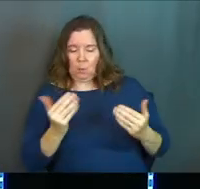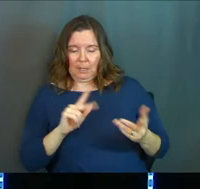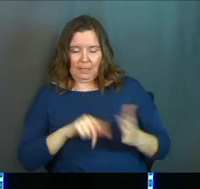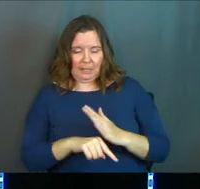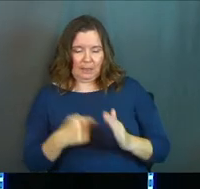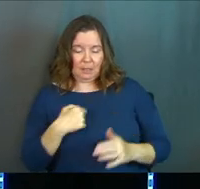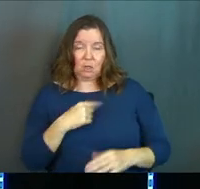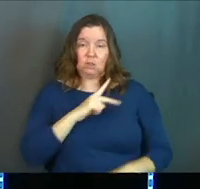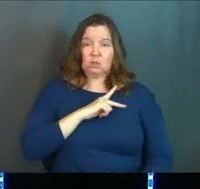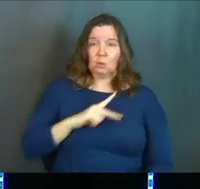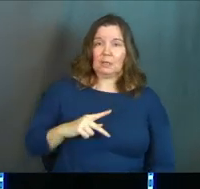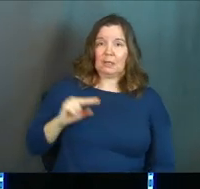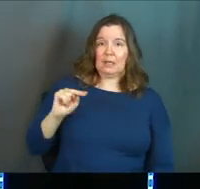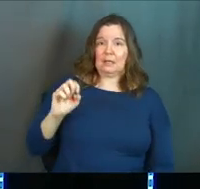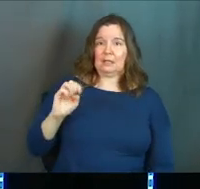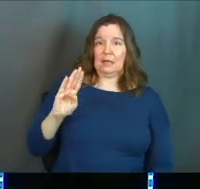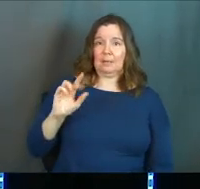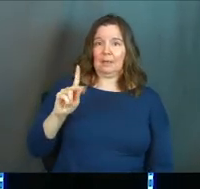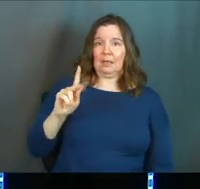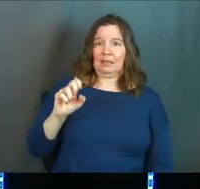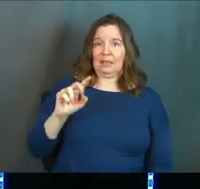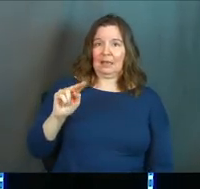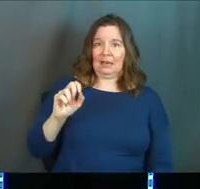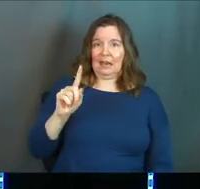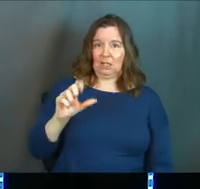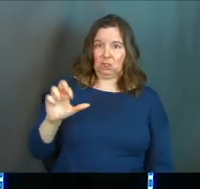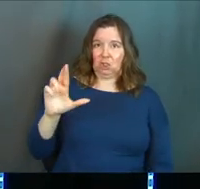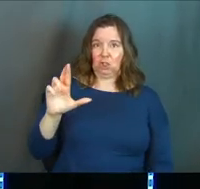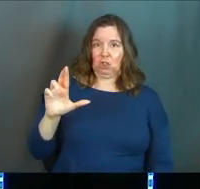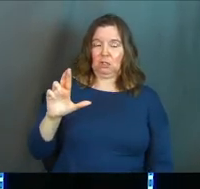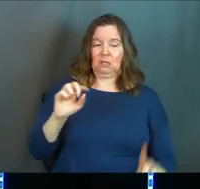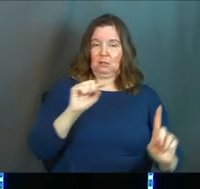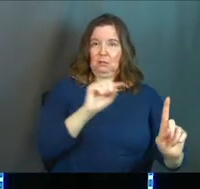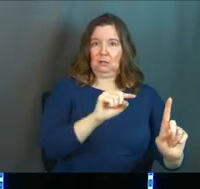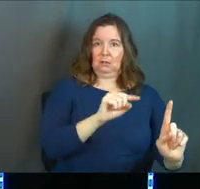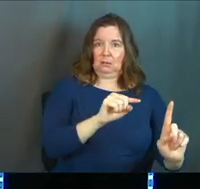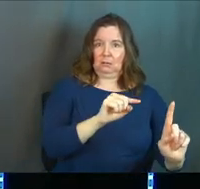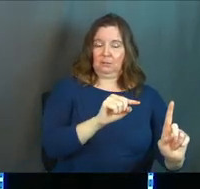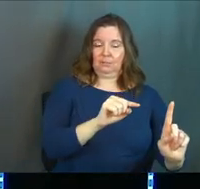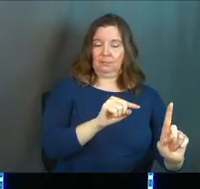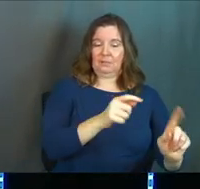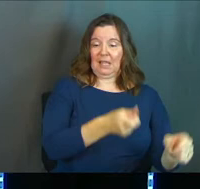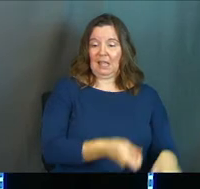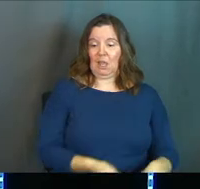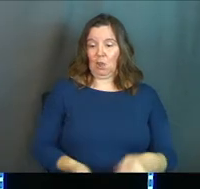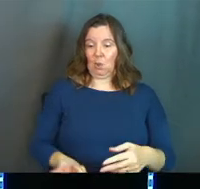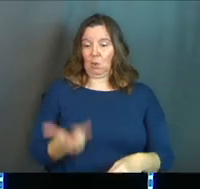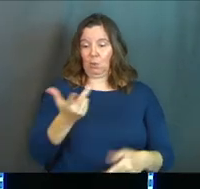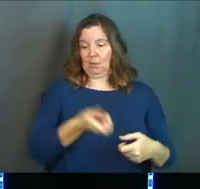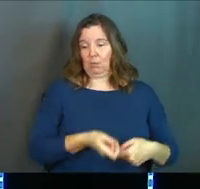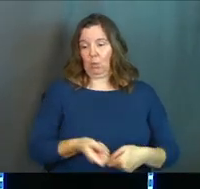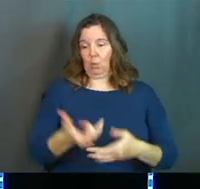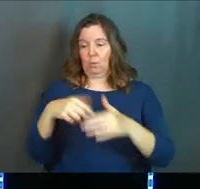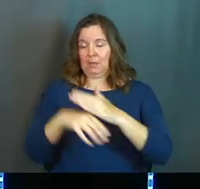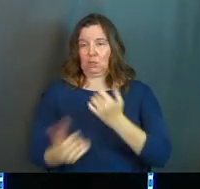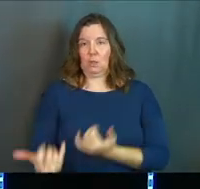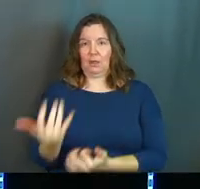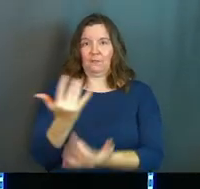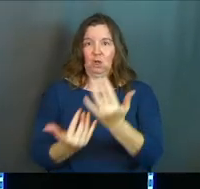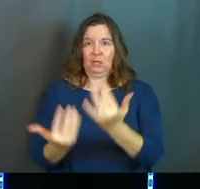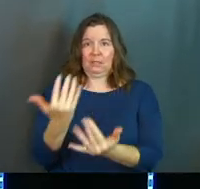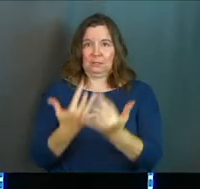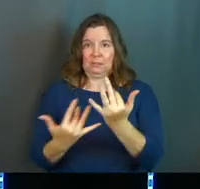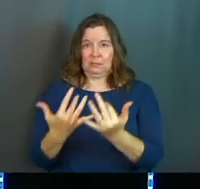so King Nebuchadnezzar, we also struggle to say his name as kids. King Nebuchadnezzar, he throws the three of them into the